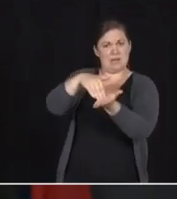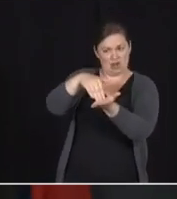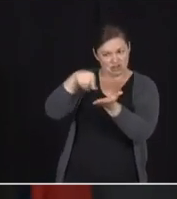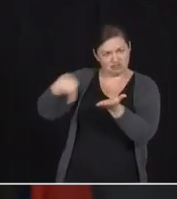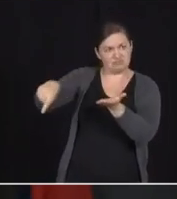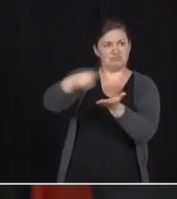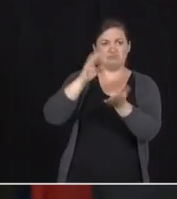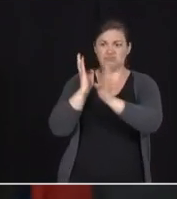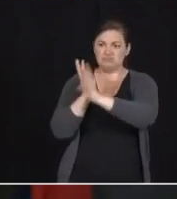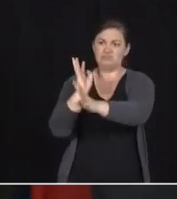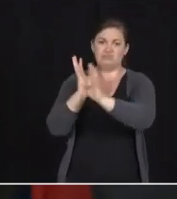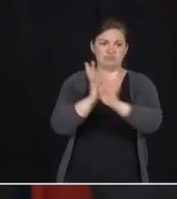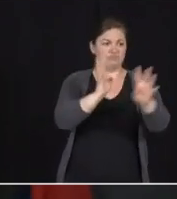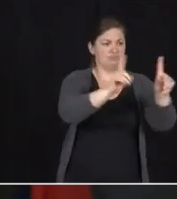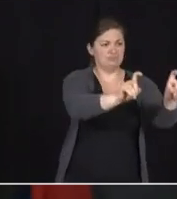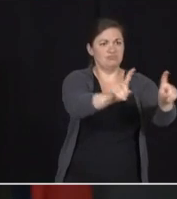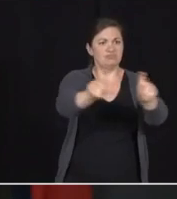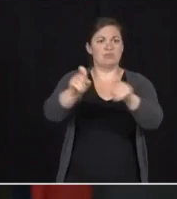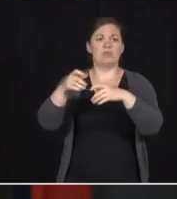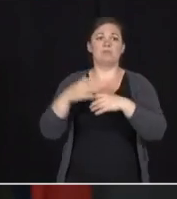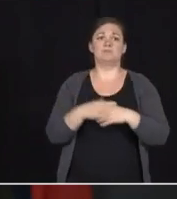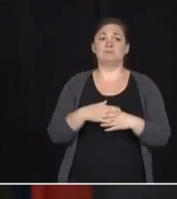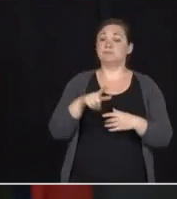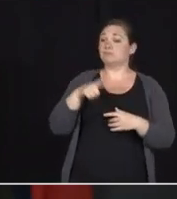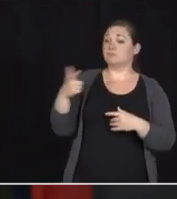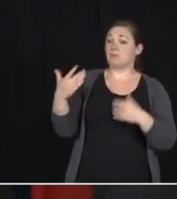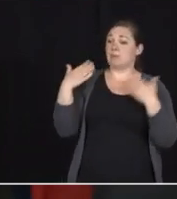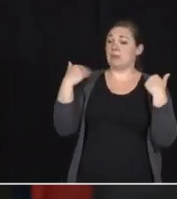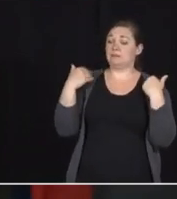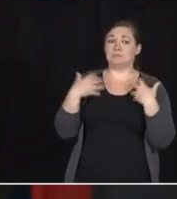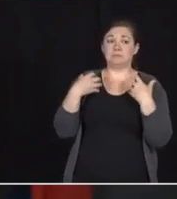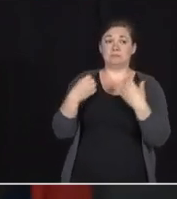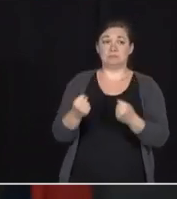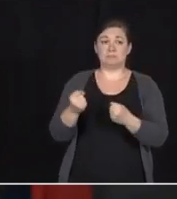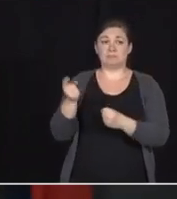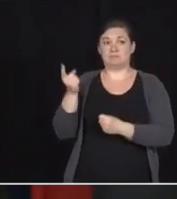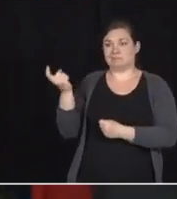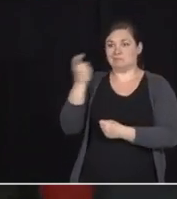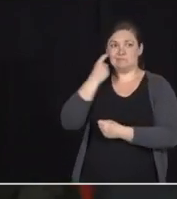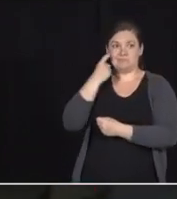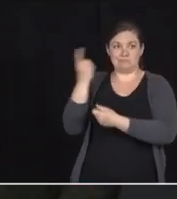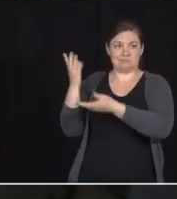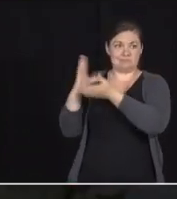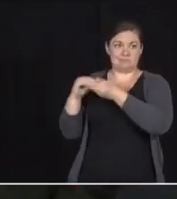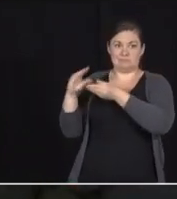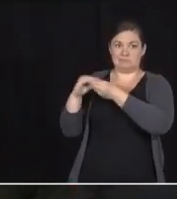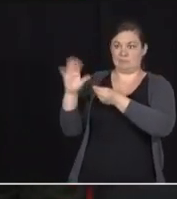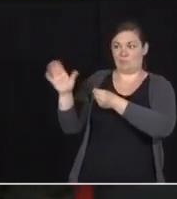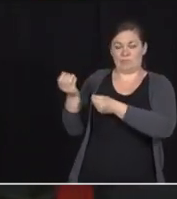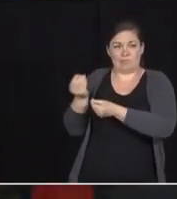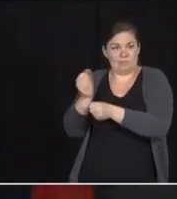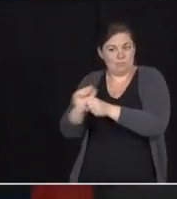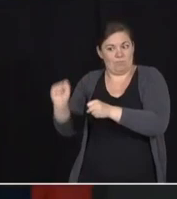the Minister of Health. She's been working on it all weekend, but thank you.